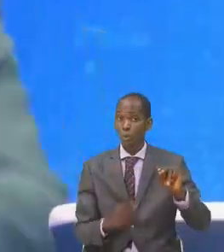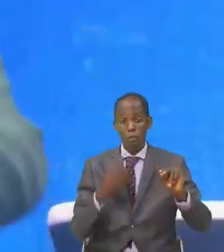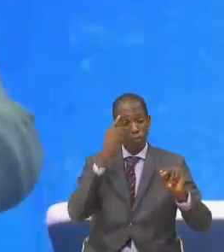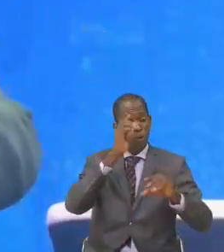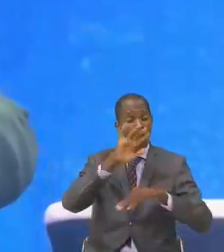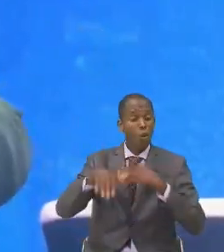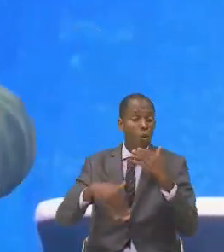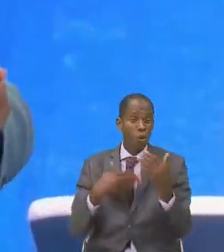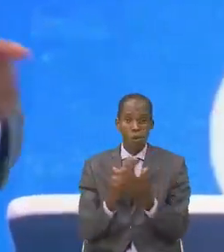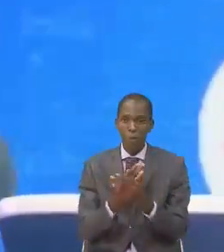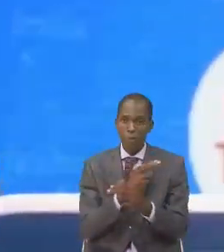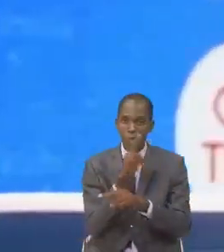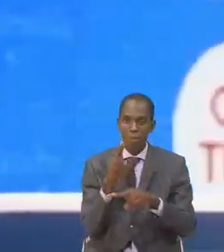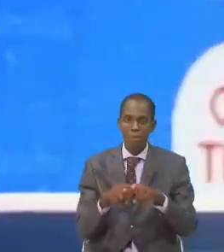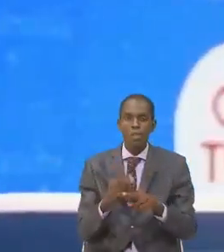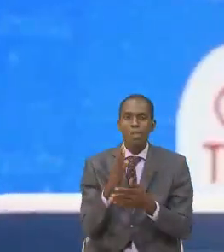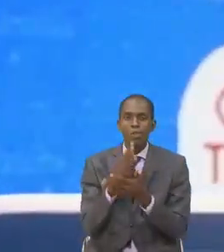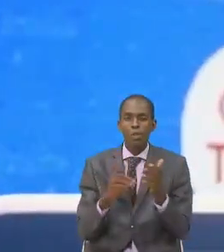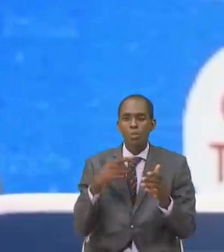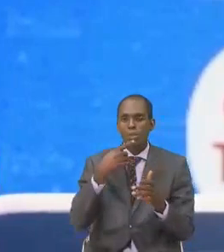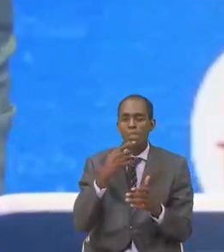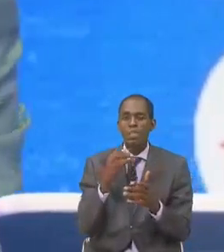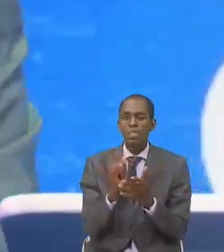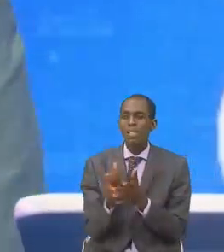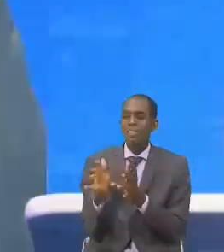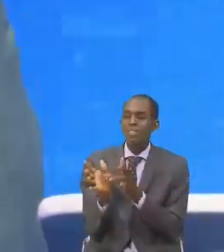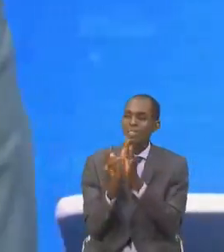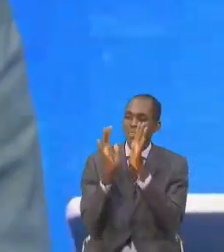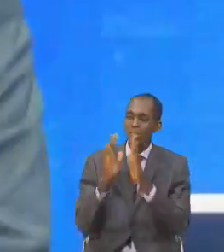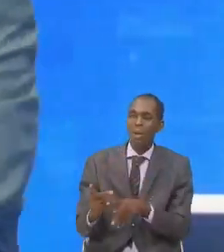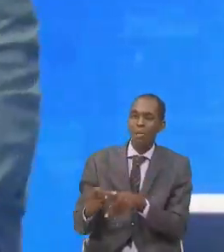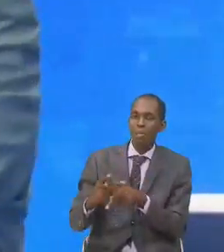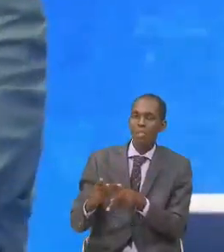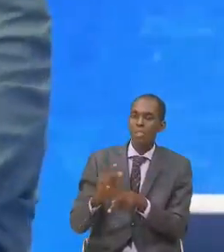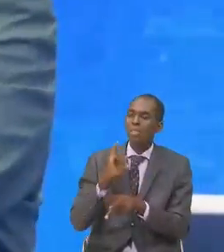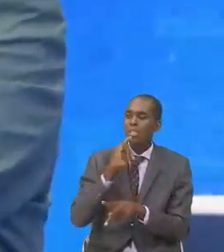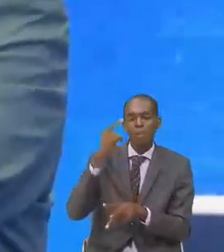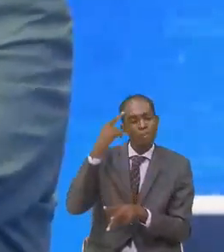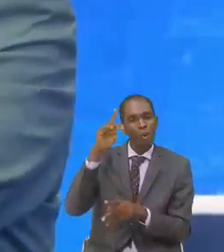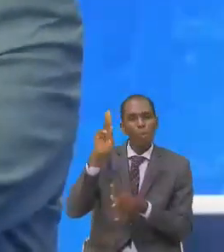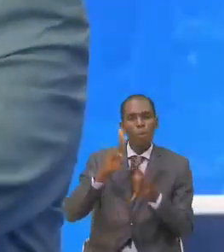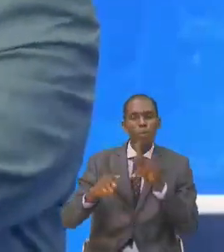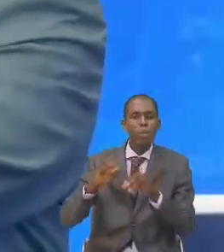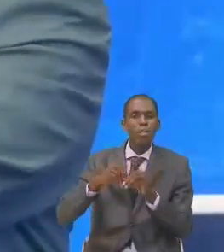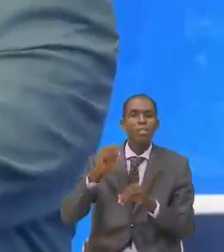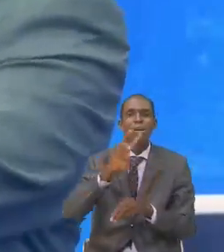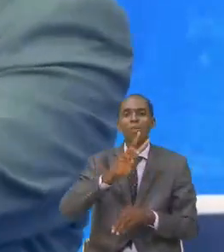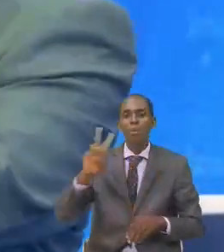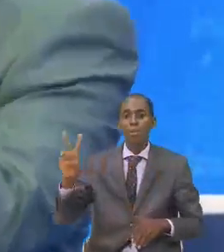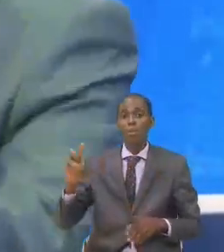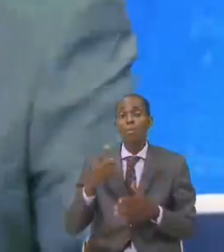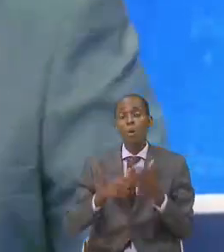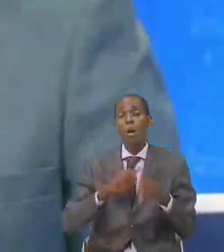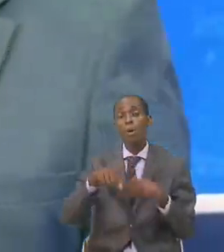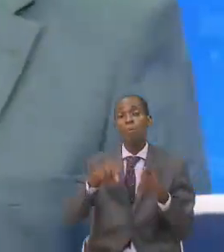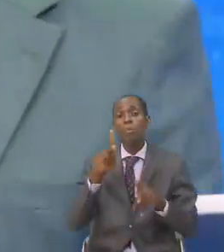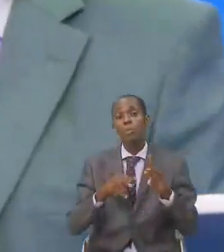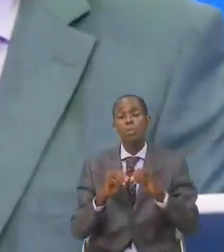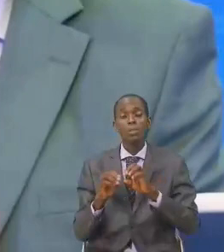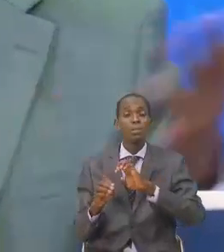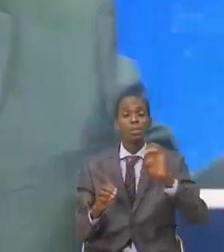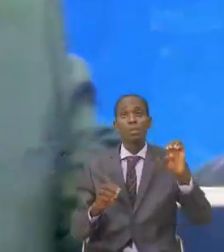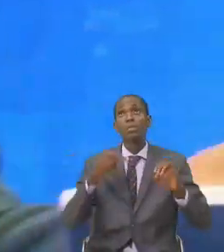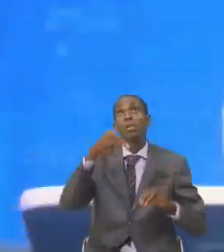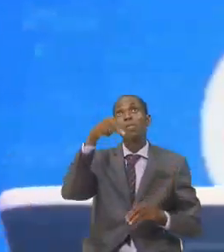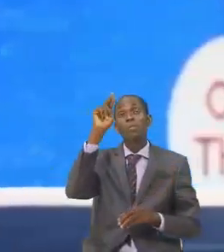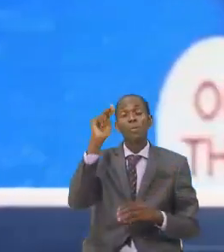Jews. No, all nations. They say Christianity is only for the people in the West.